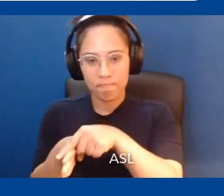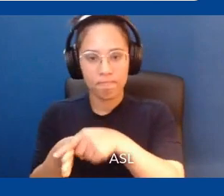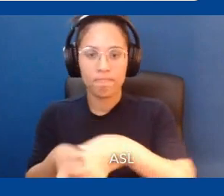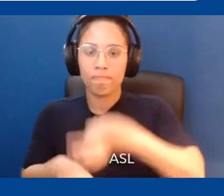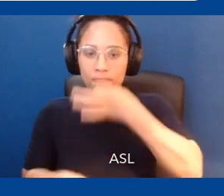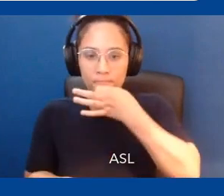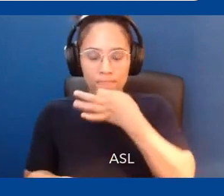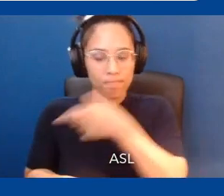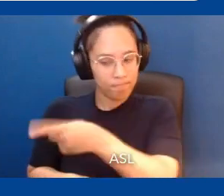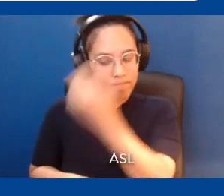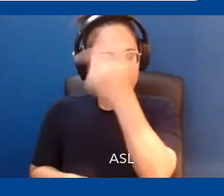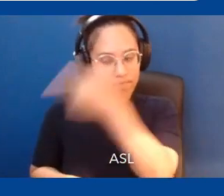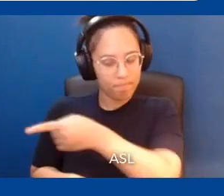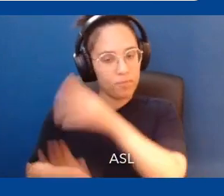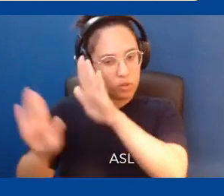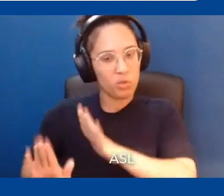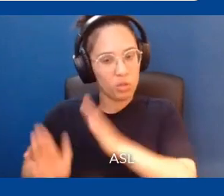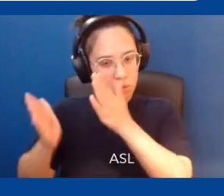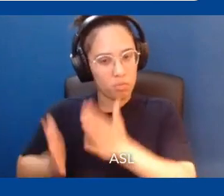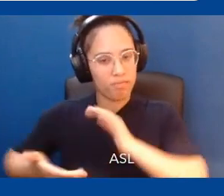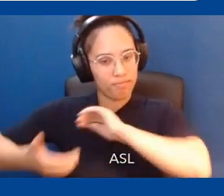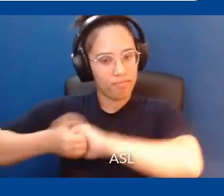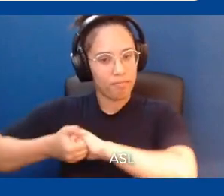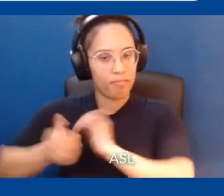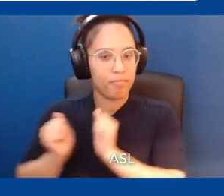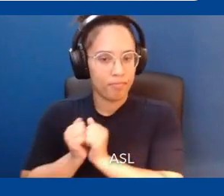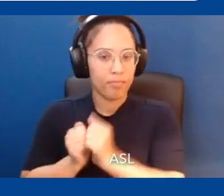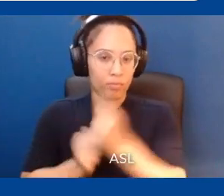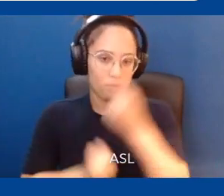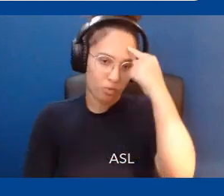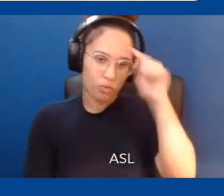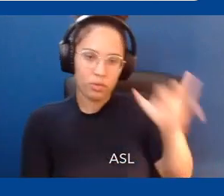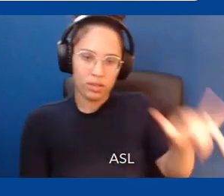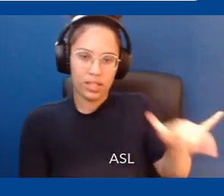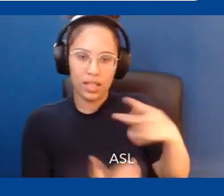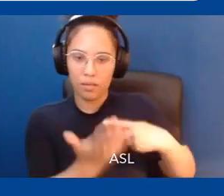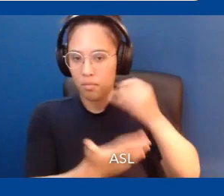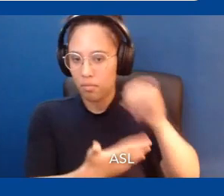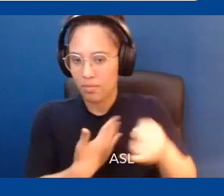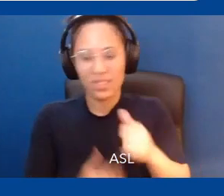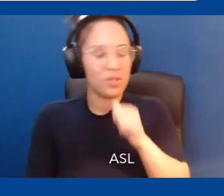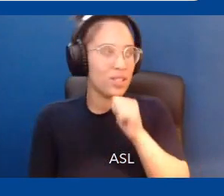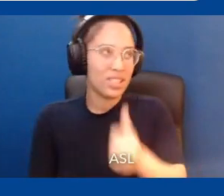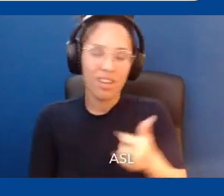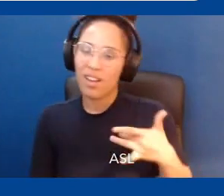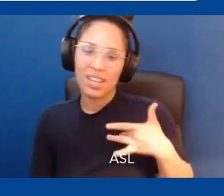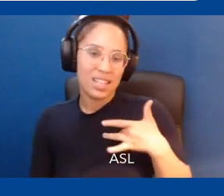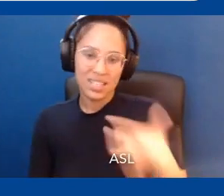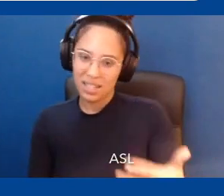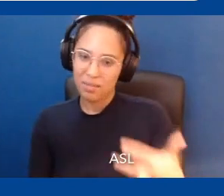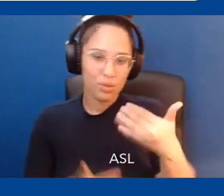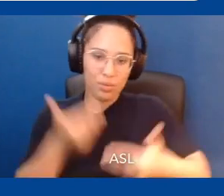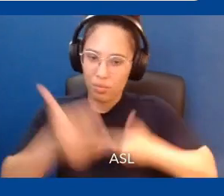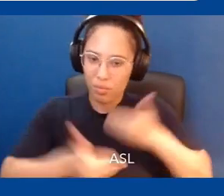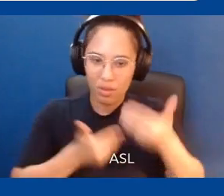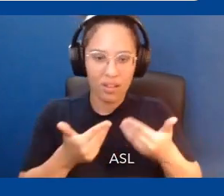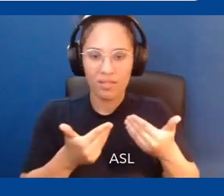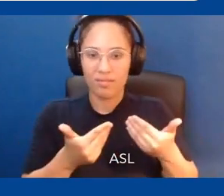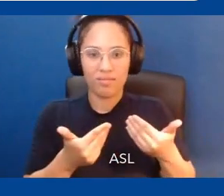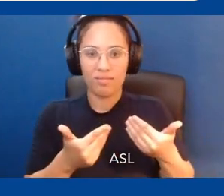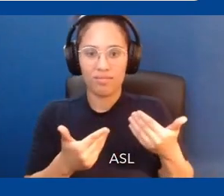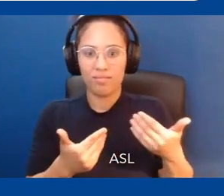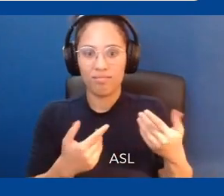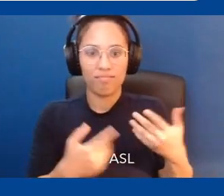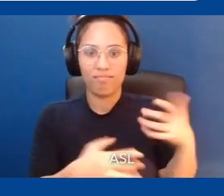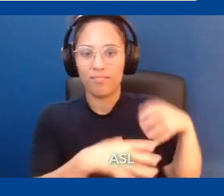be great to work with on this. So not really an orthodox process of getting access to this archive in this